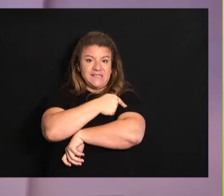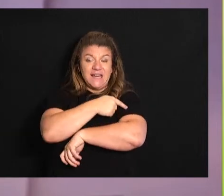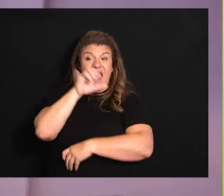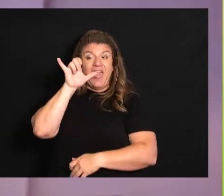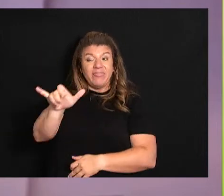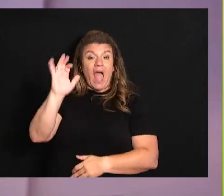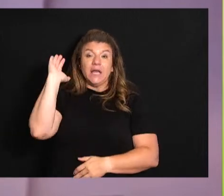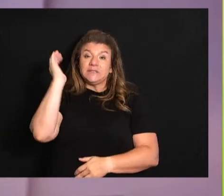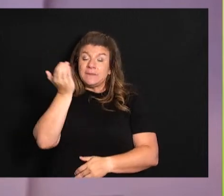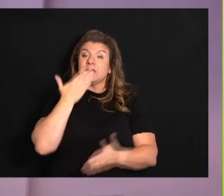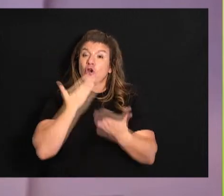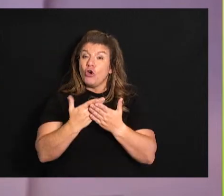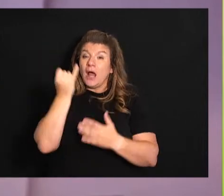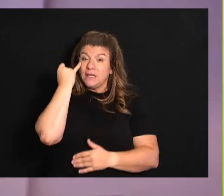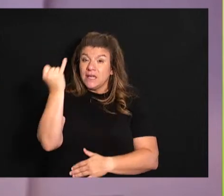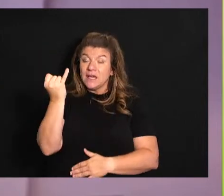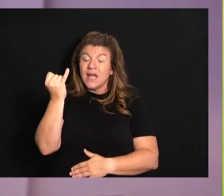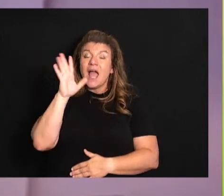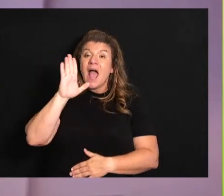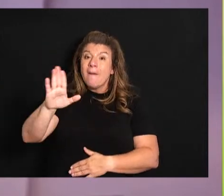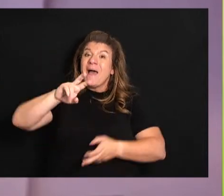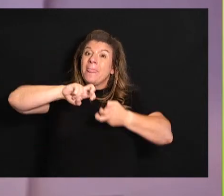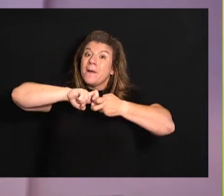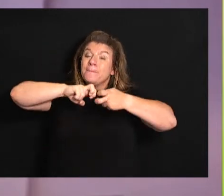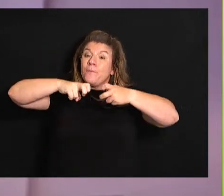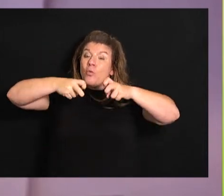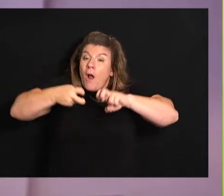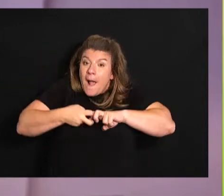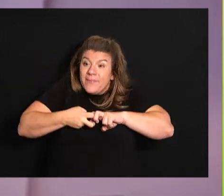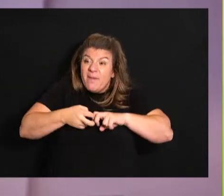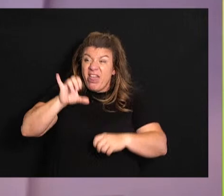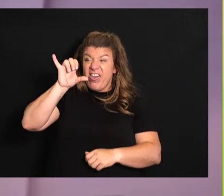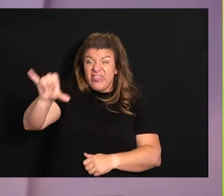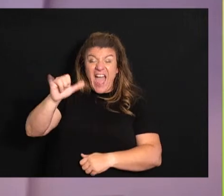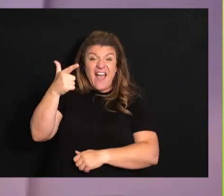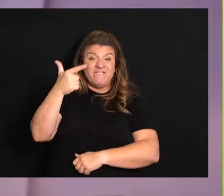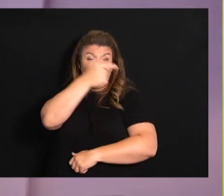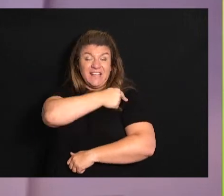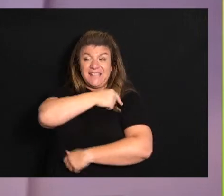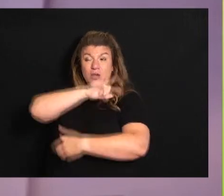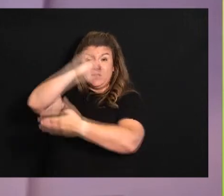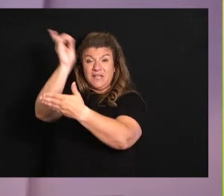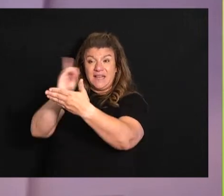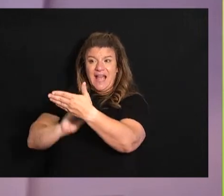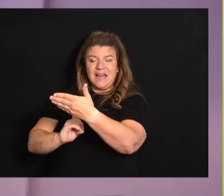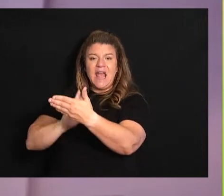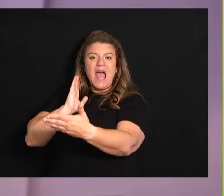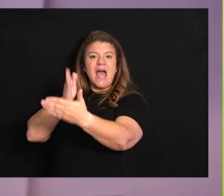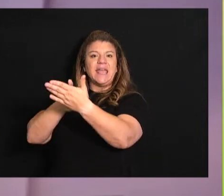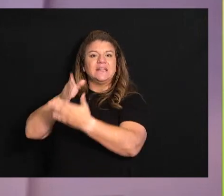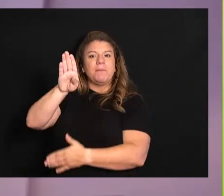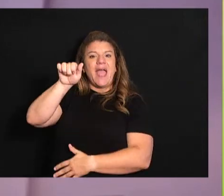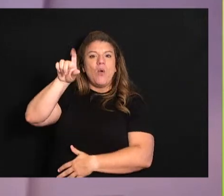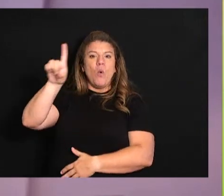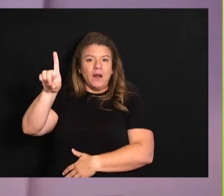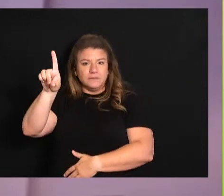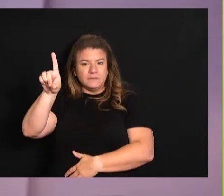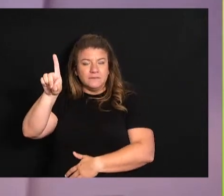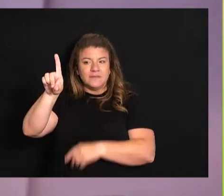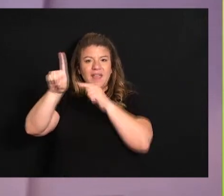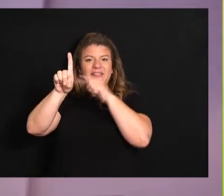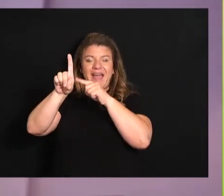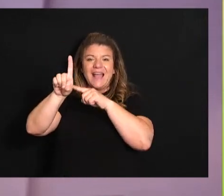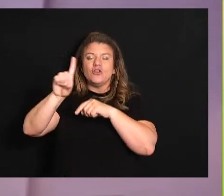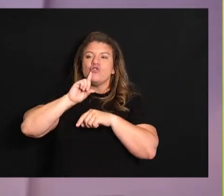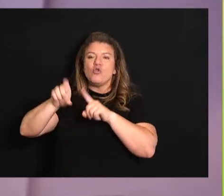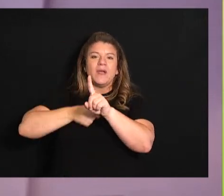good idea. The problem is that vaccine was initially designed against the BA.1 variant, the variant that caused all the